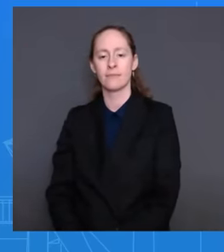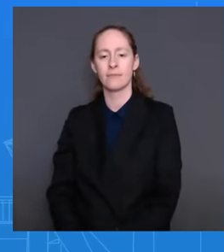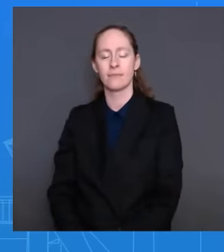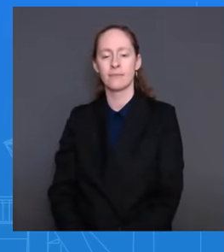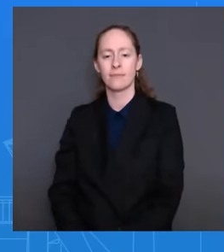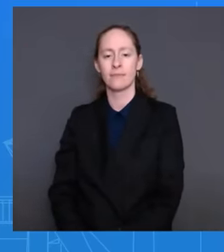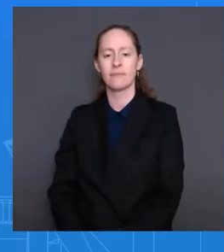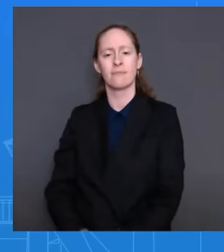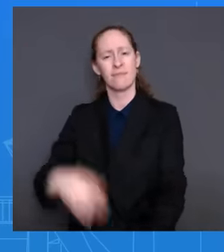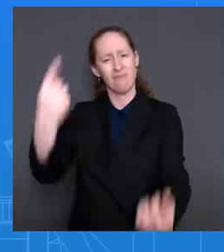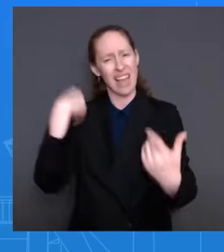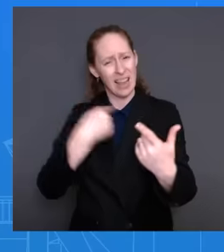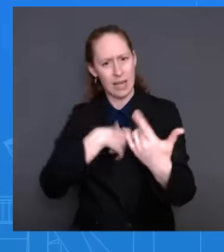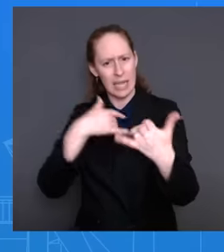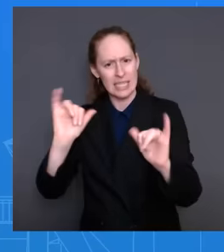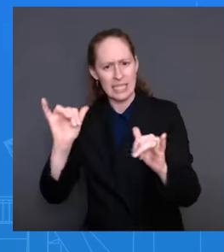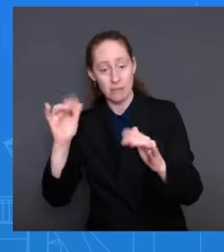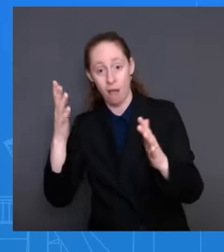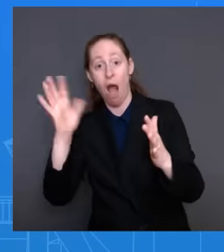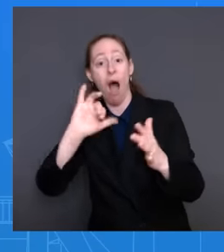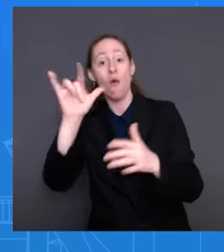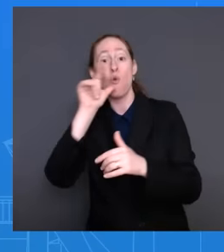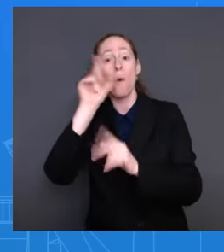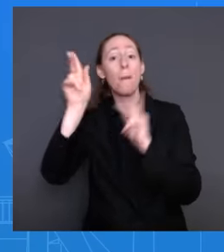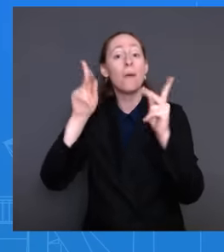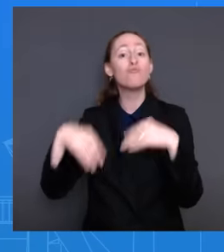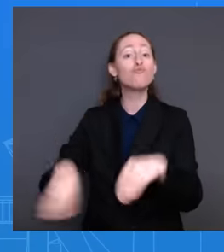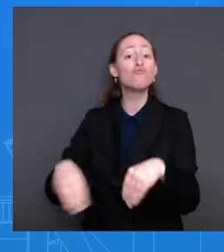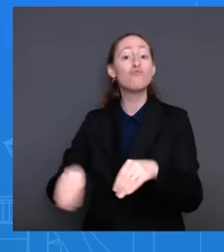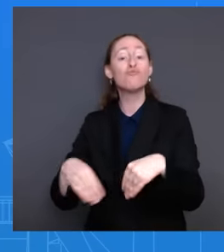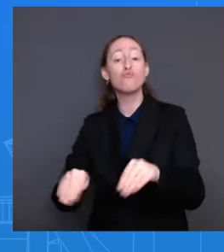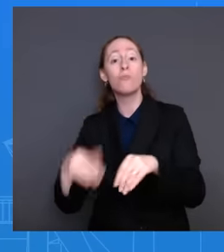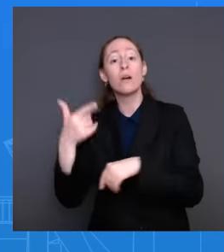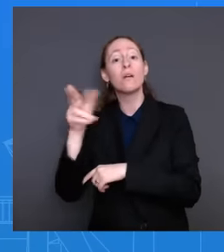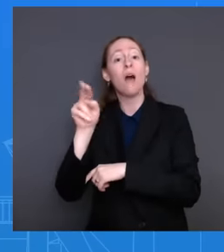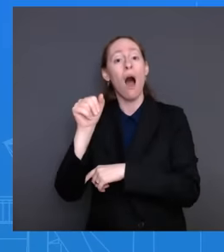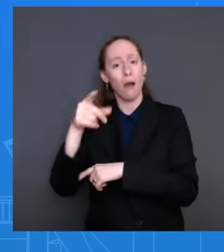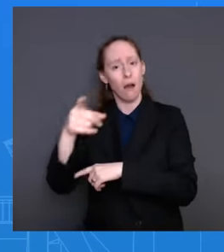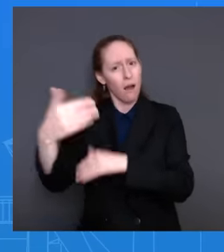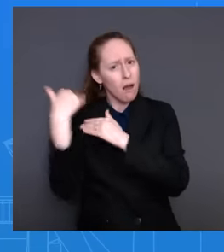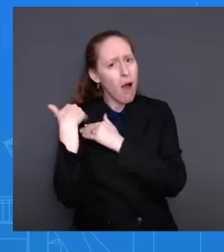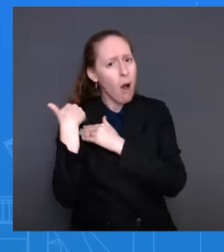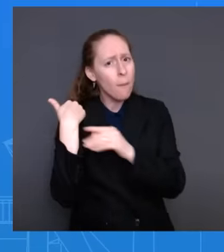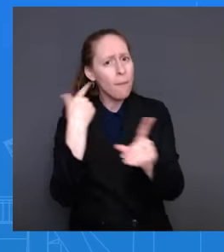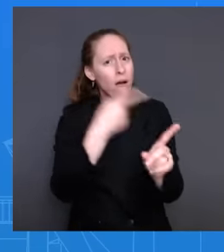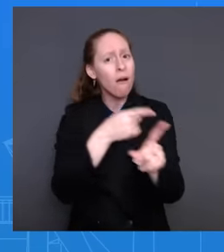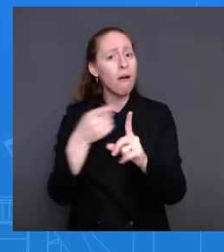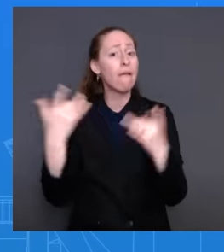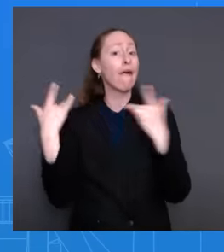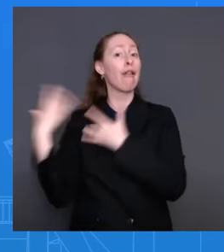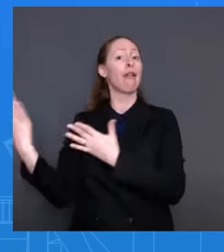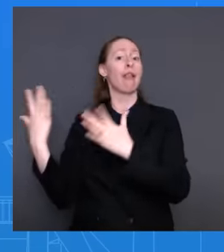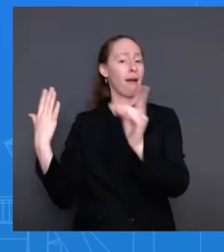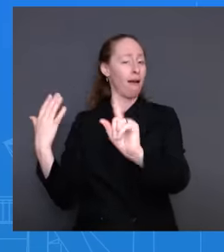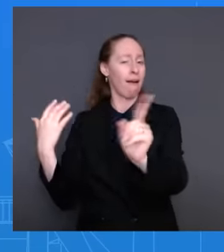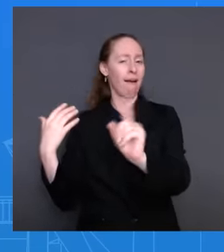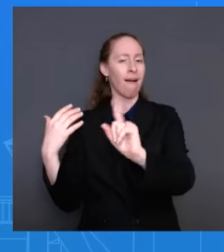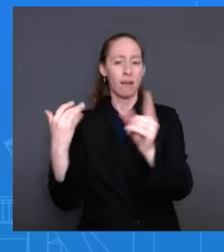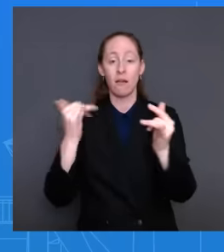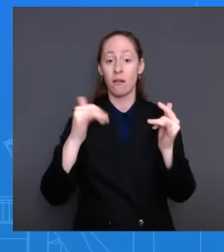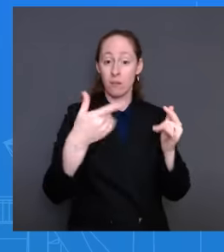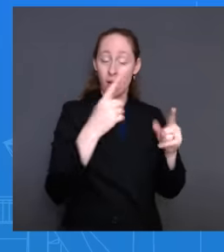they are held accountable. He used the American Rescue Plan, which, by the way, no Republican voted for, to make sure that we